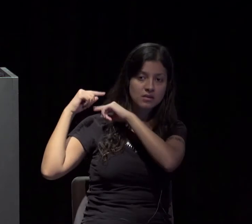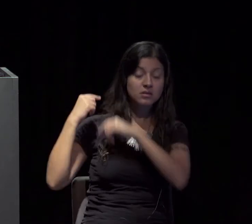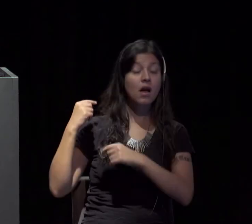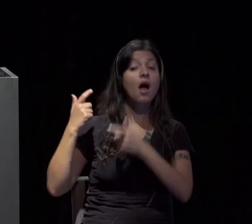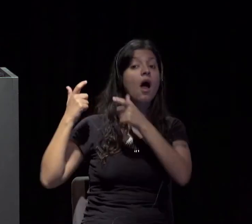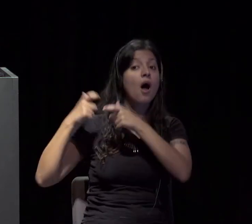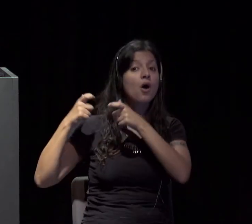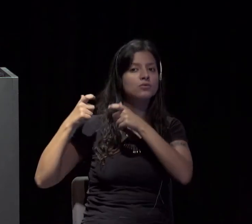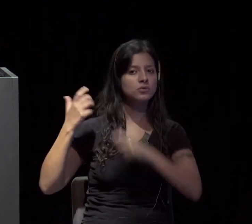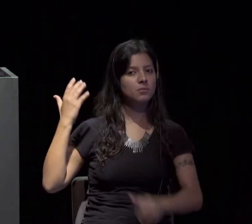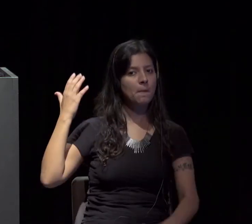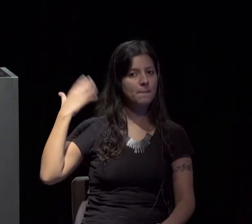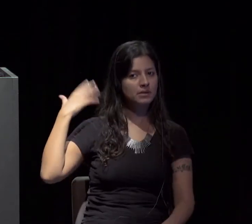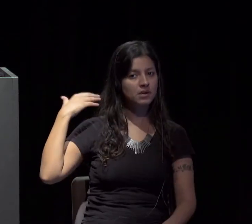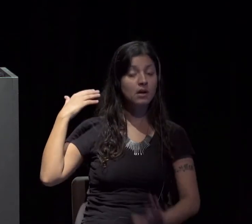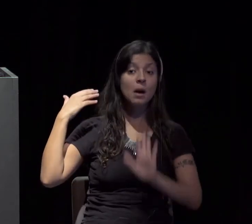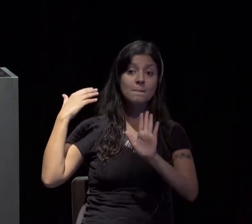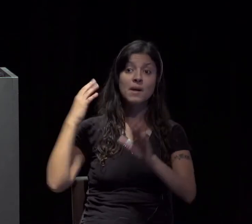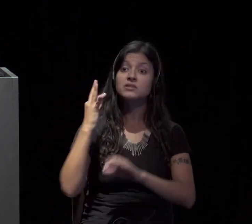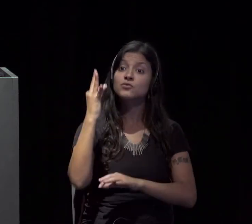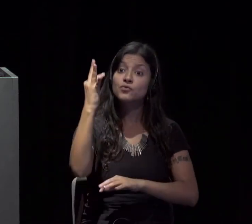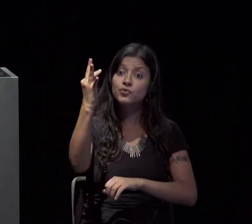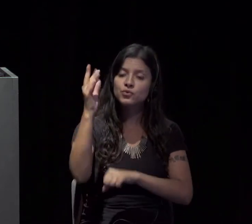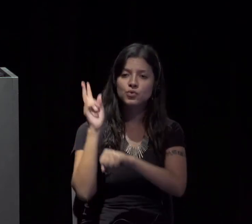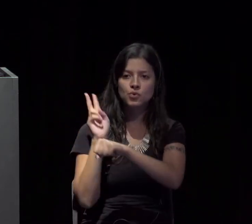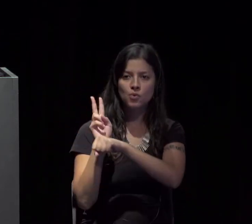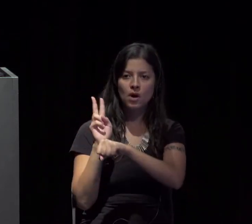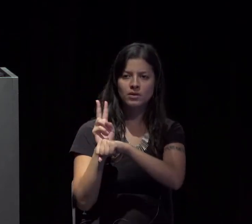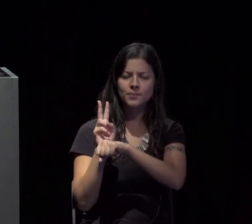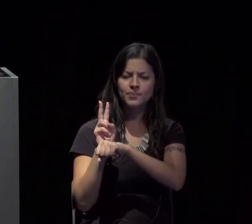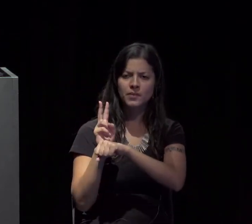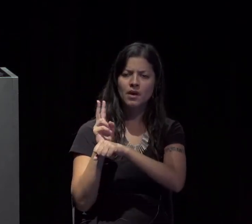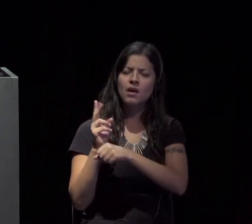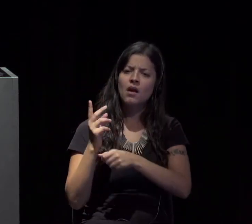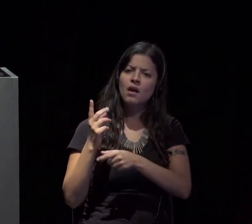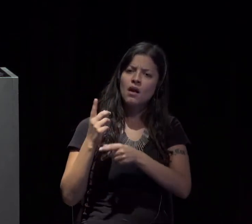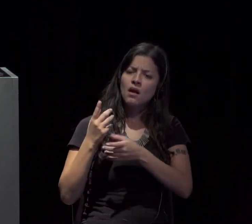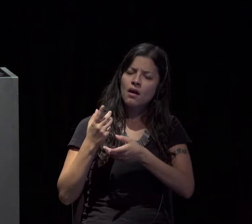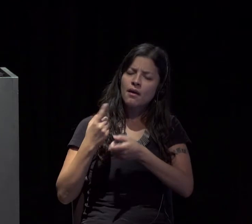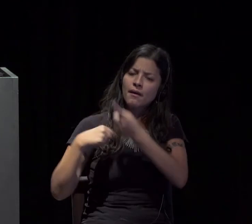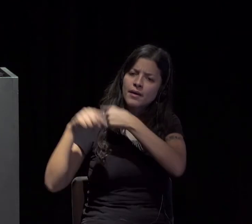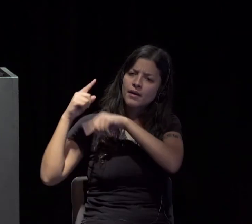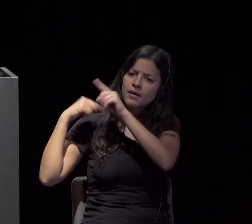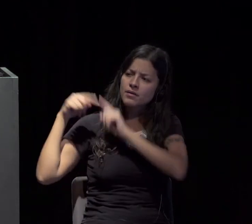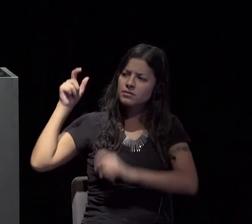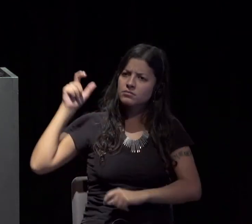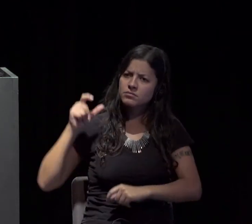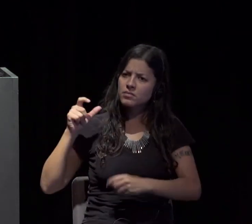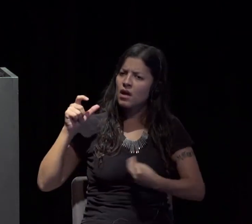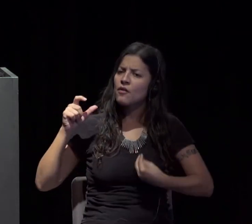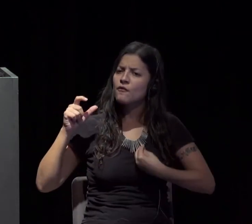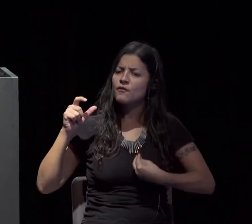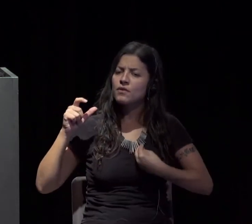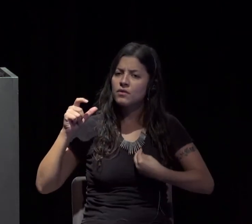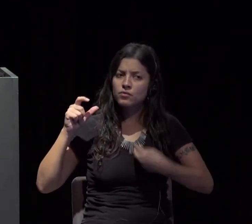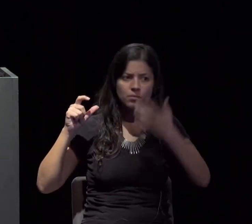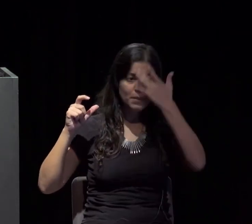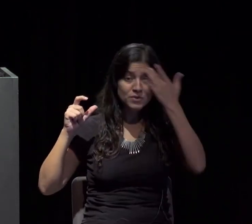are remembered by the living. In any case, it is this condition of provisionality with all its